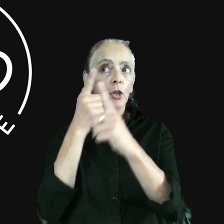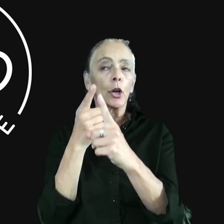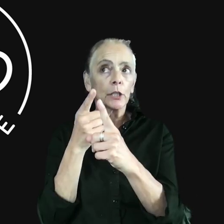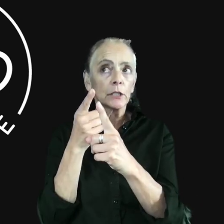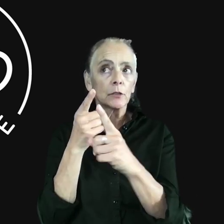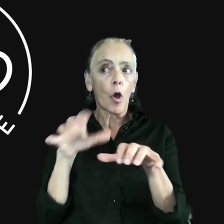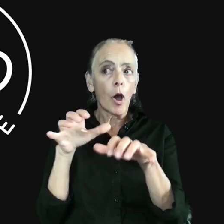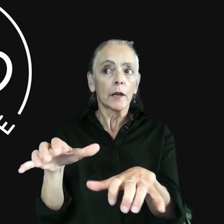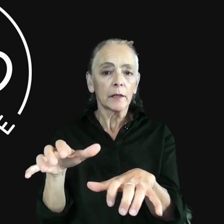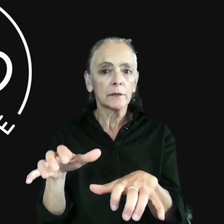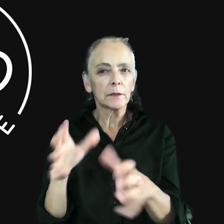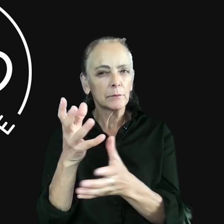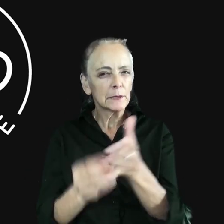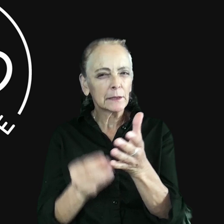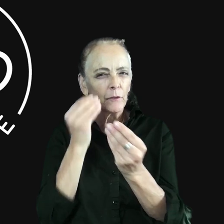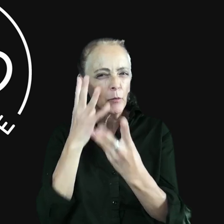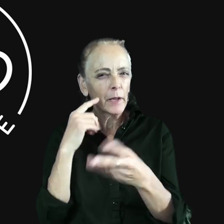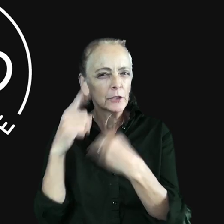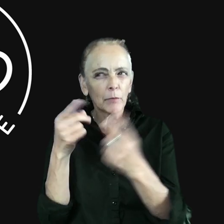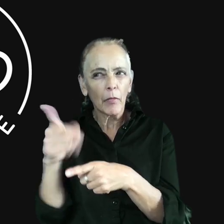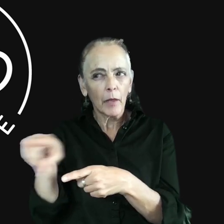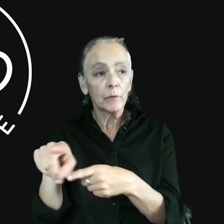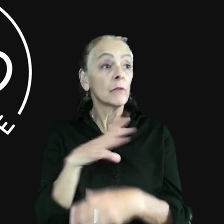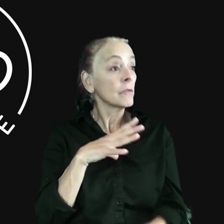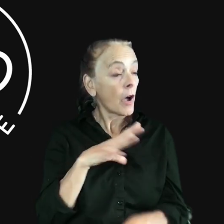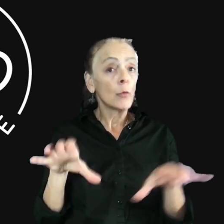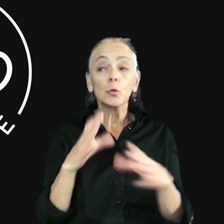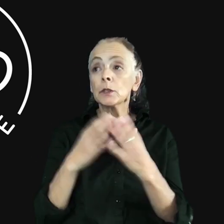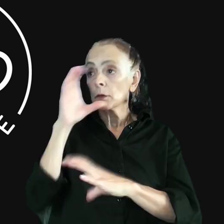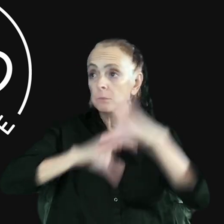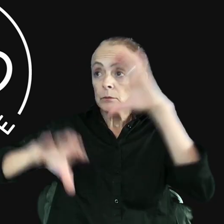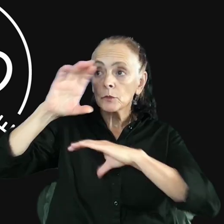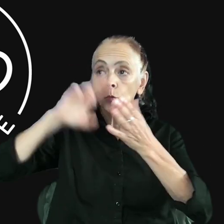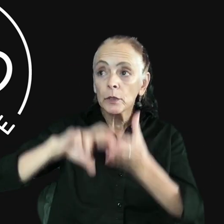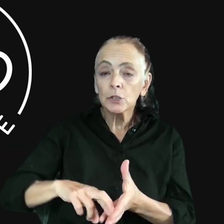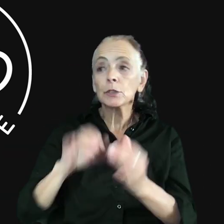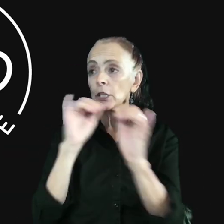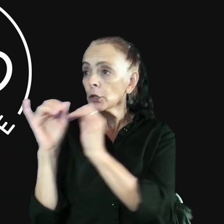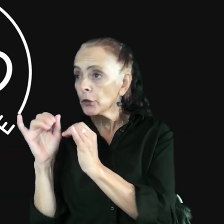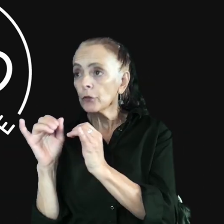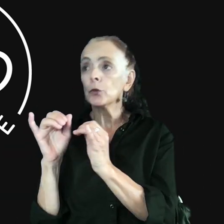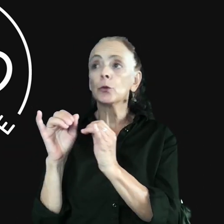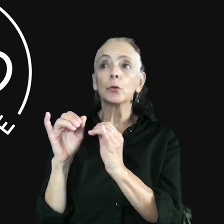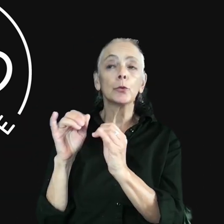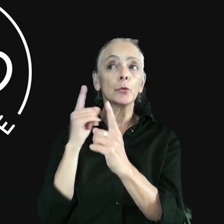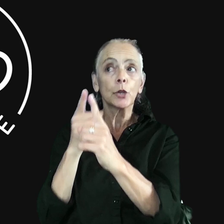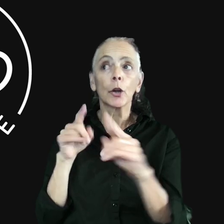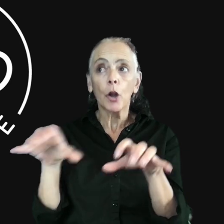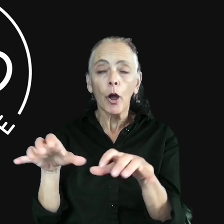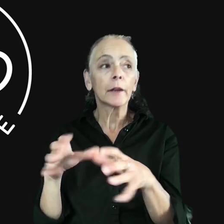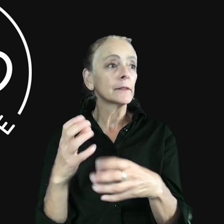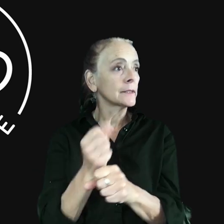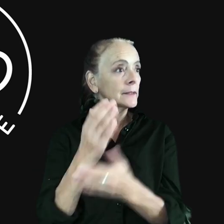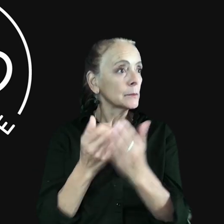so they they have missing information about the target audience then we could do some exploratory research and interview the target audience and get some insight so again